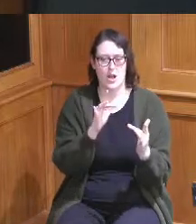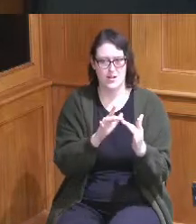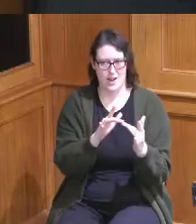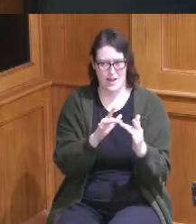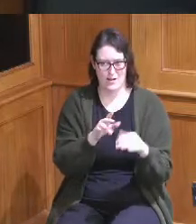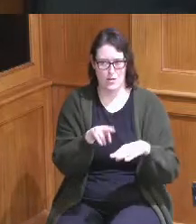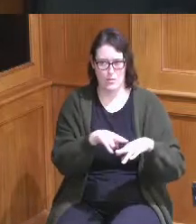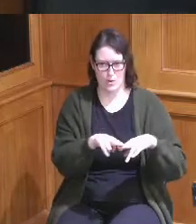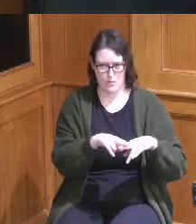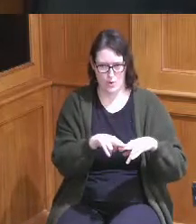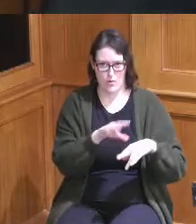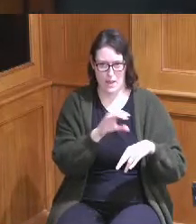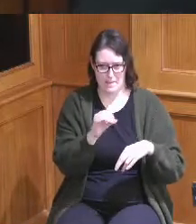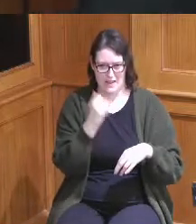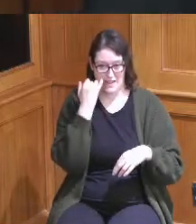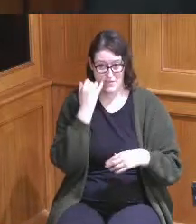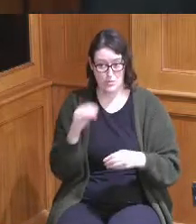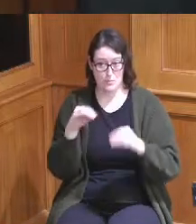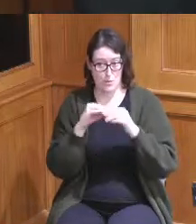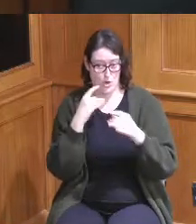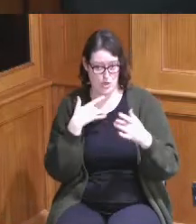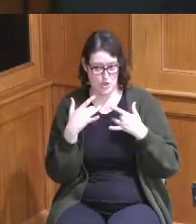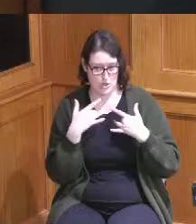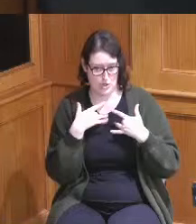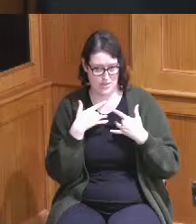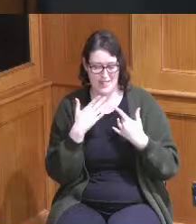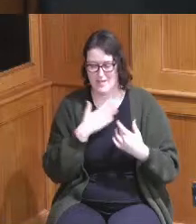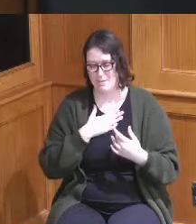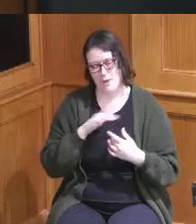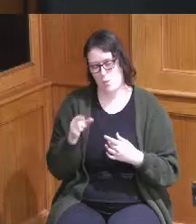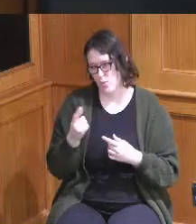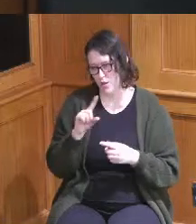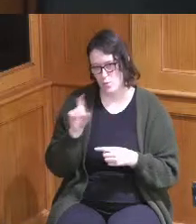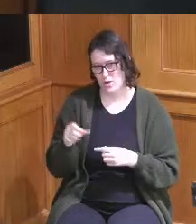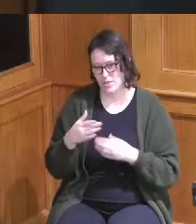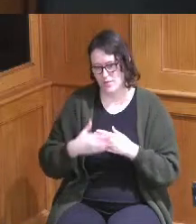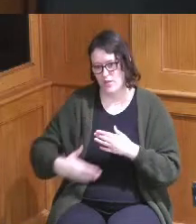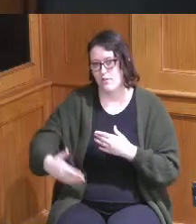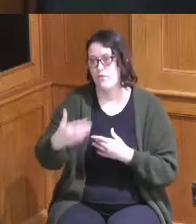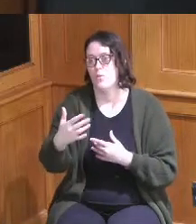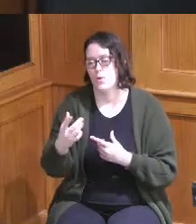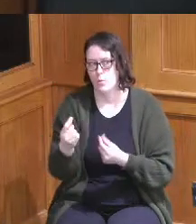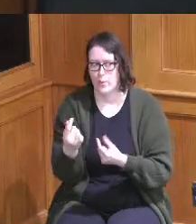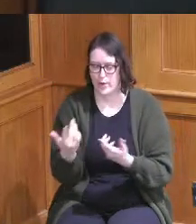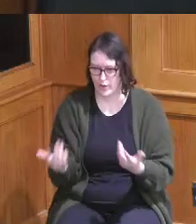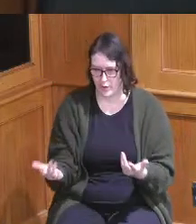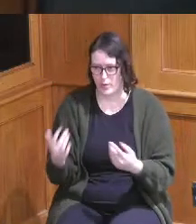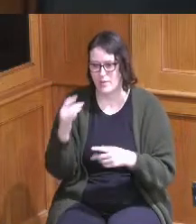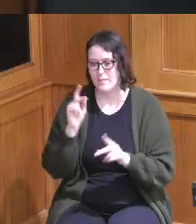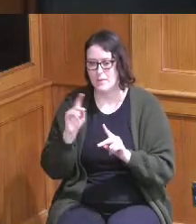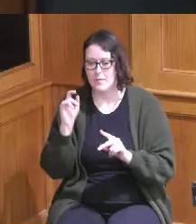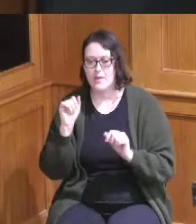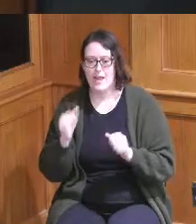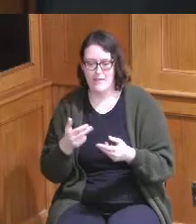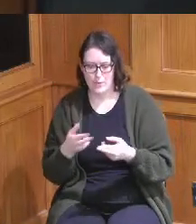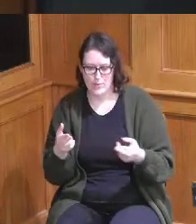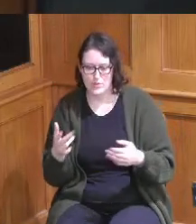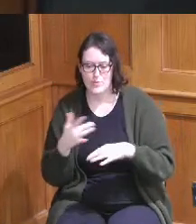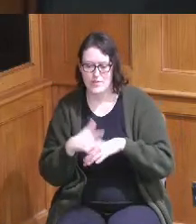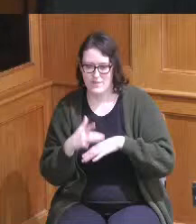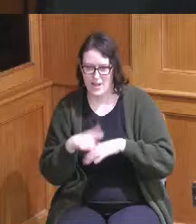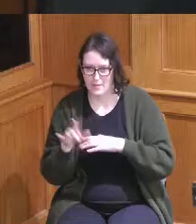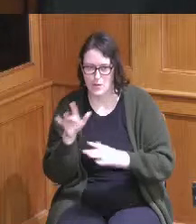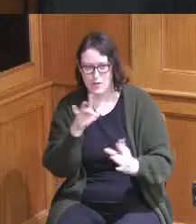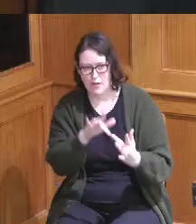have additional concerns. Correct. So that was my only question, kind of moving forward, that people have the resources they